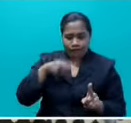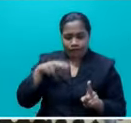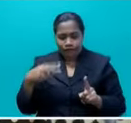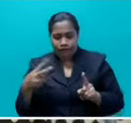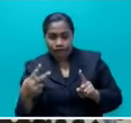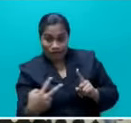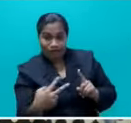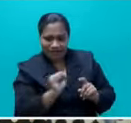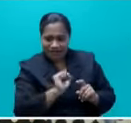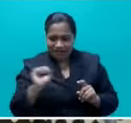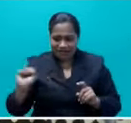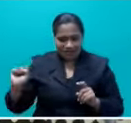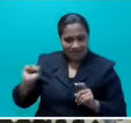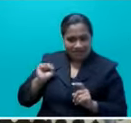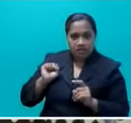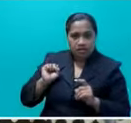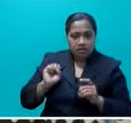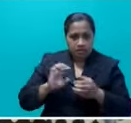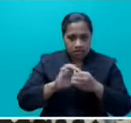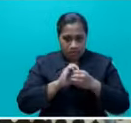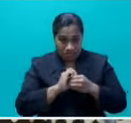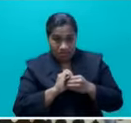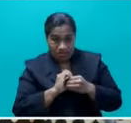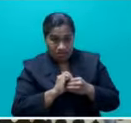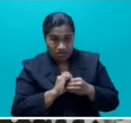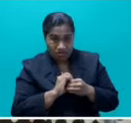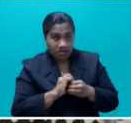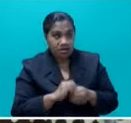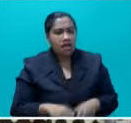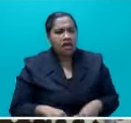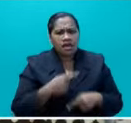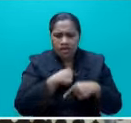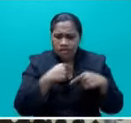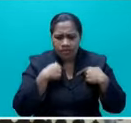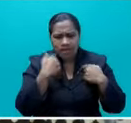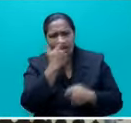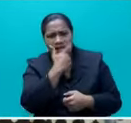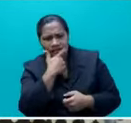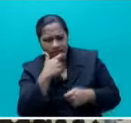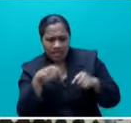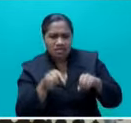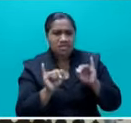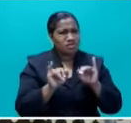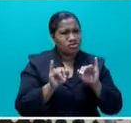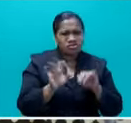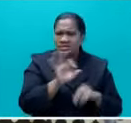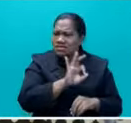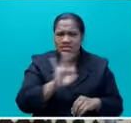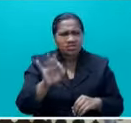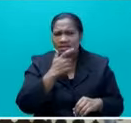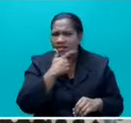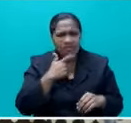not augur well that we are laughing over these issues when it is not a laughable matter. That's all she